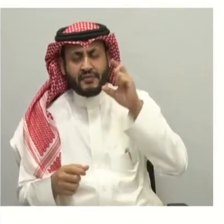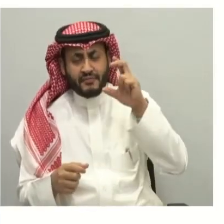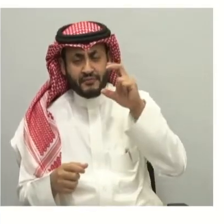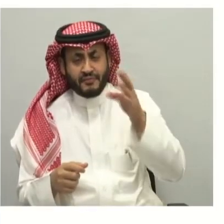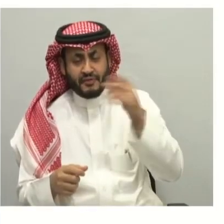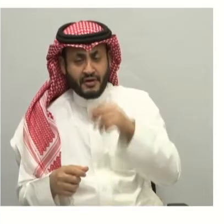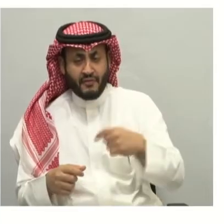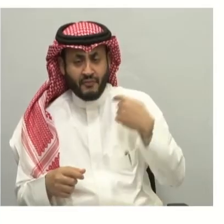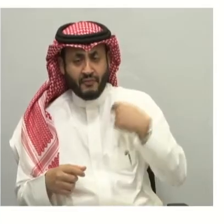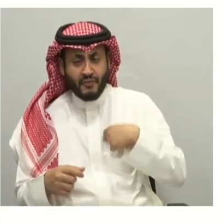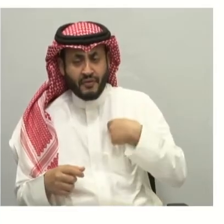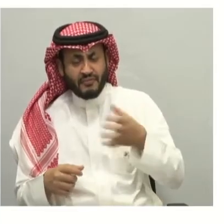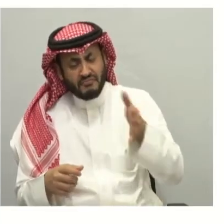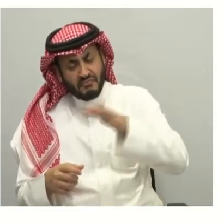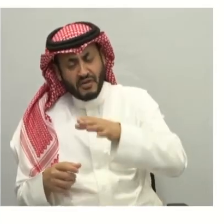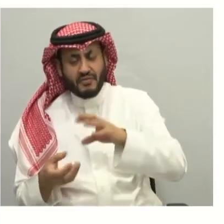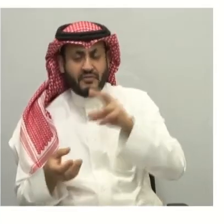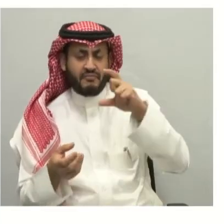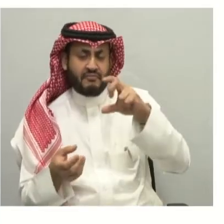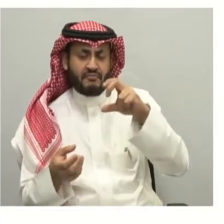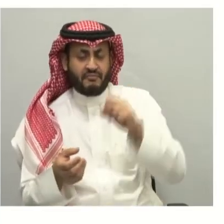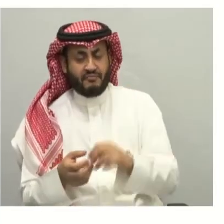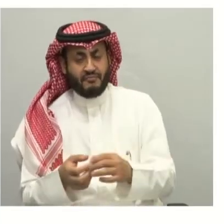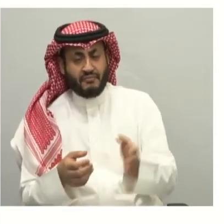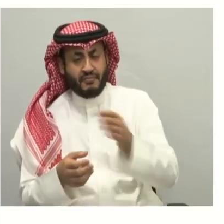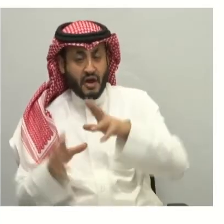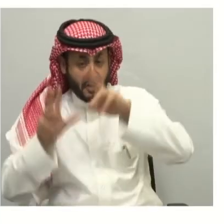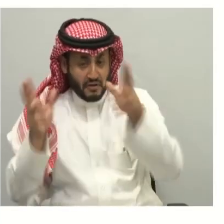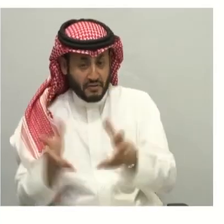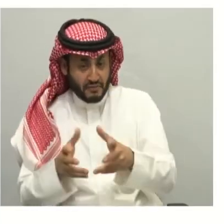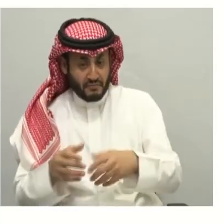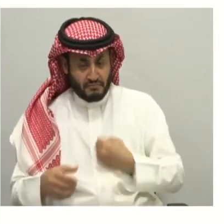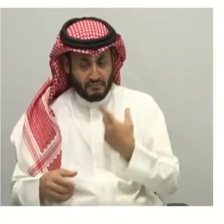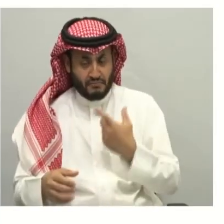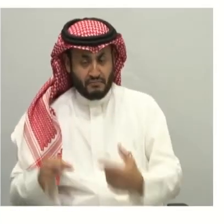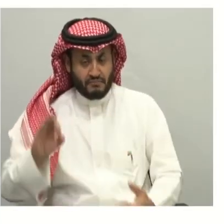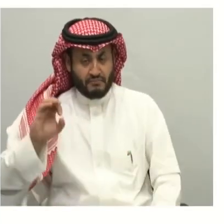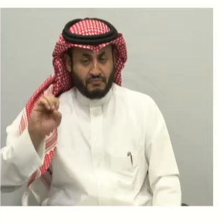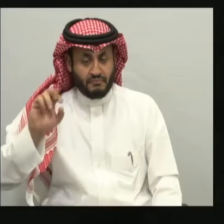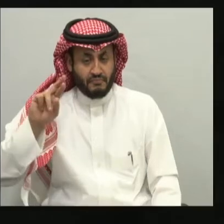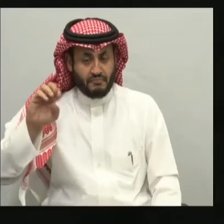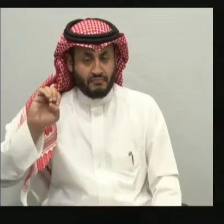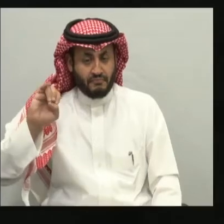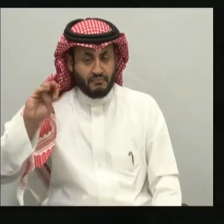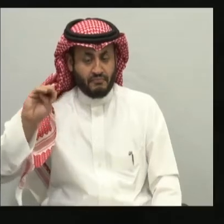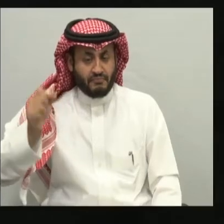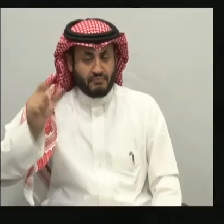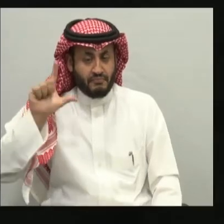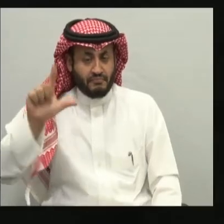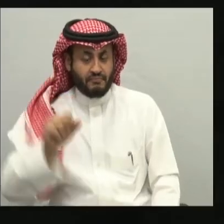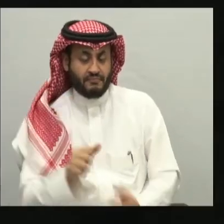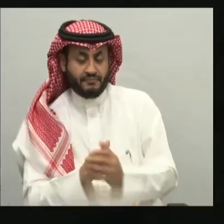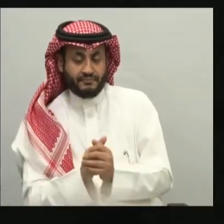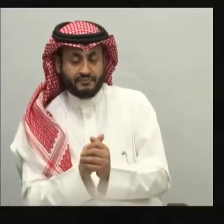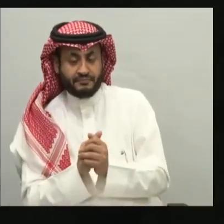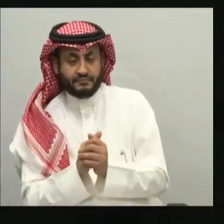or blue. And the style is formal. The style of his clothes is formal. So here you go. These are the